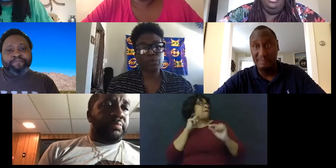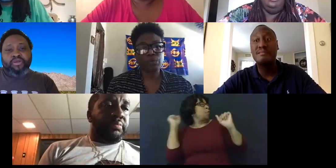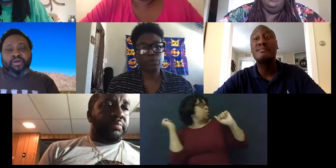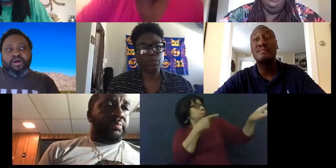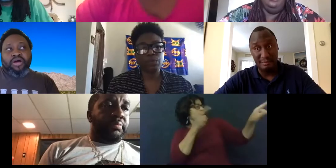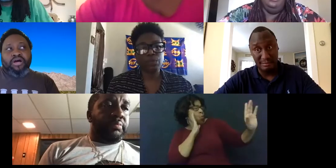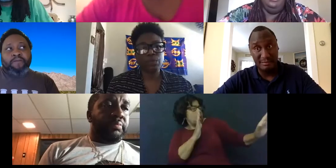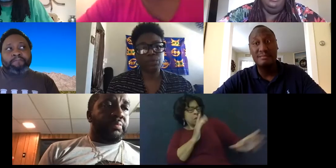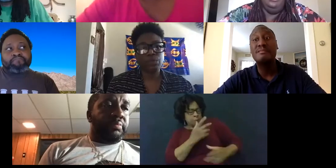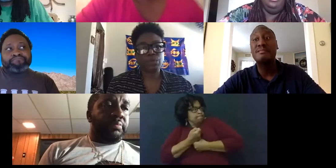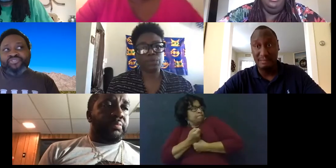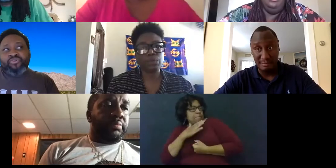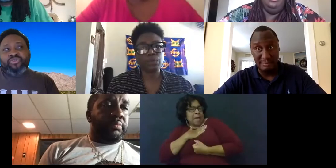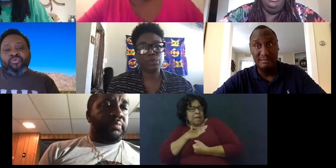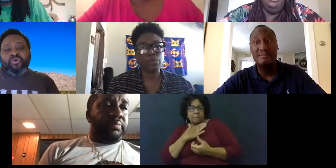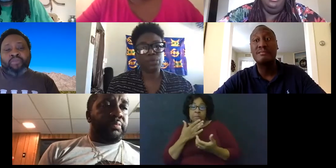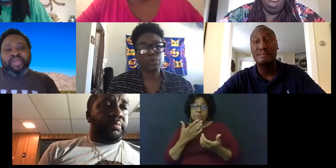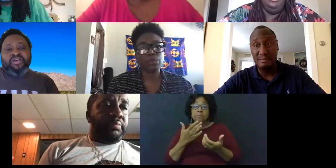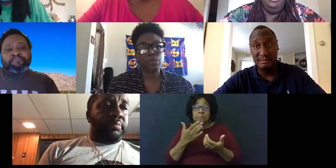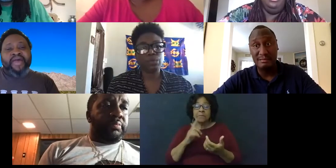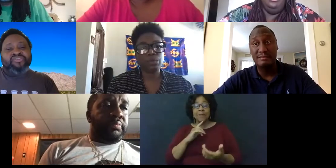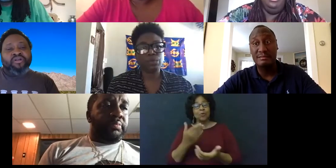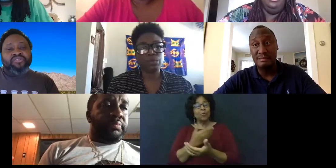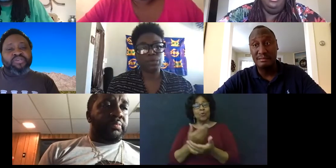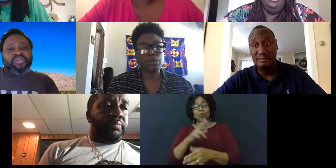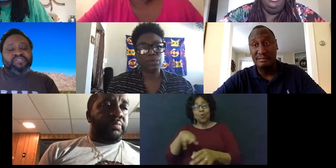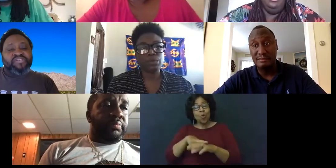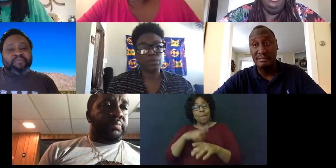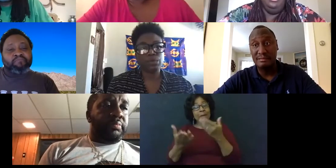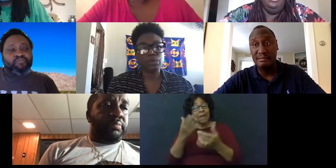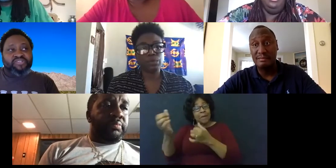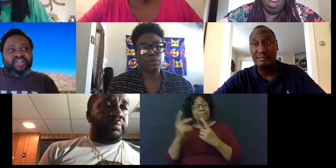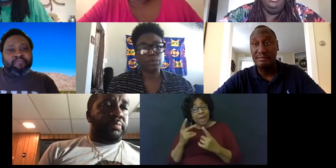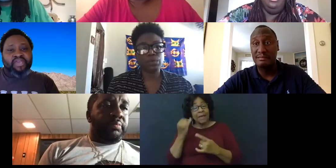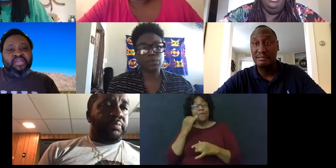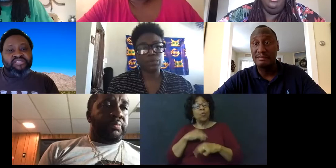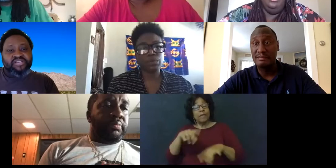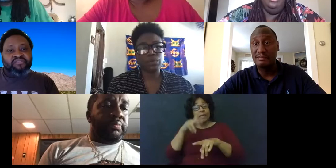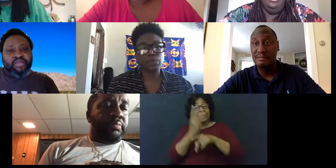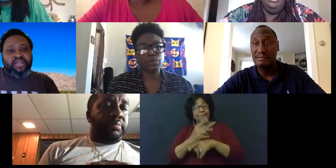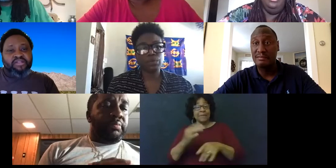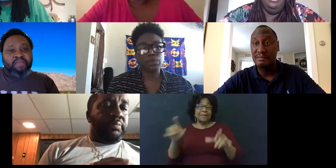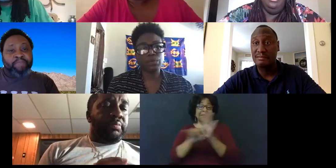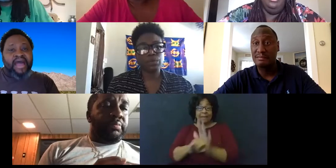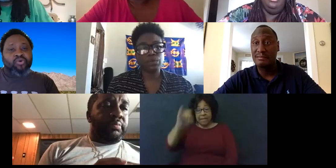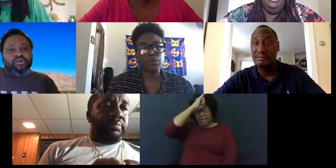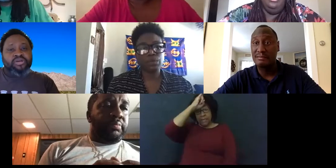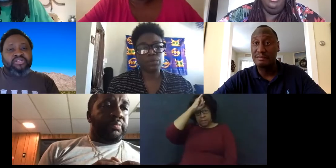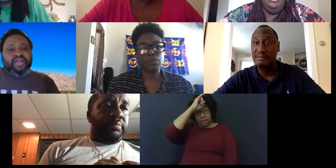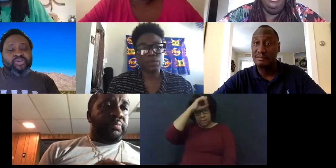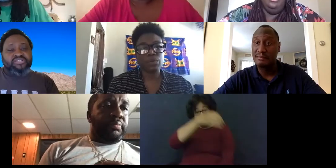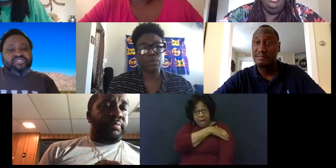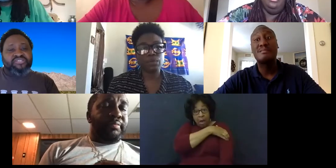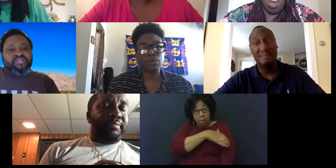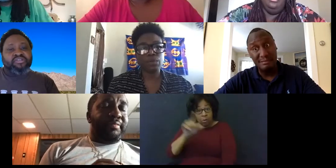else. So the new norm may come back as long as we keep the same idiots in power